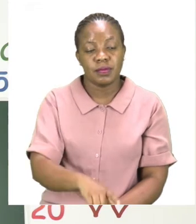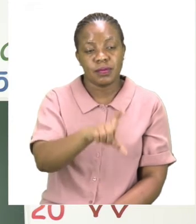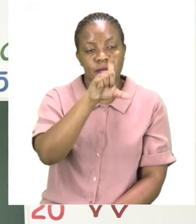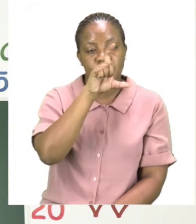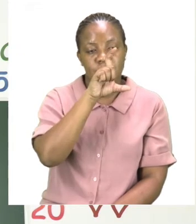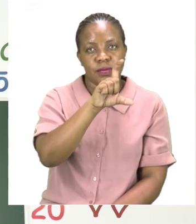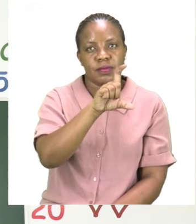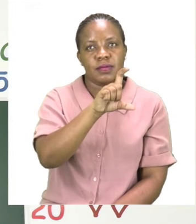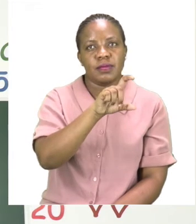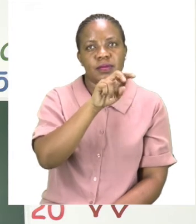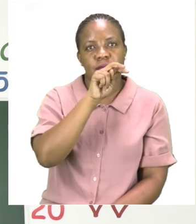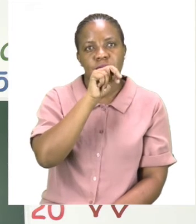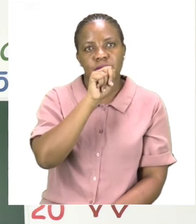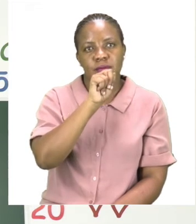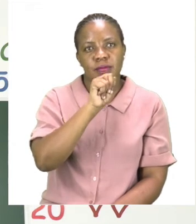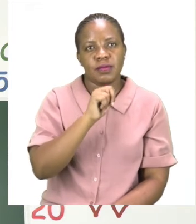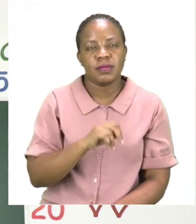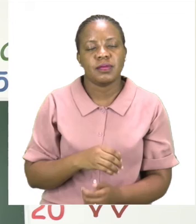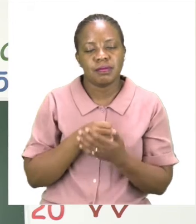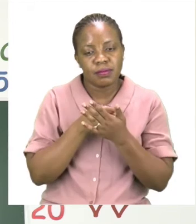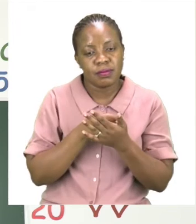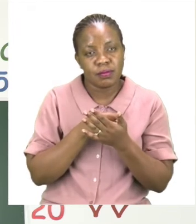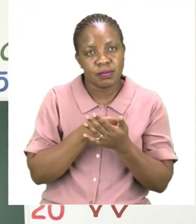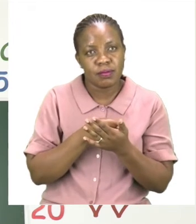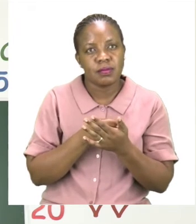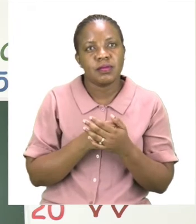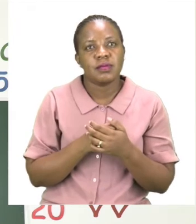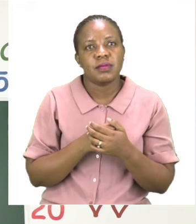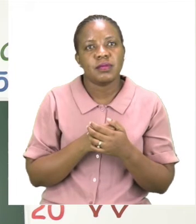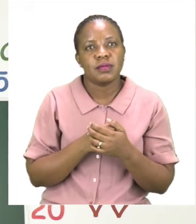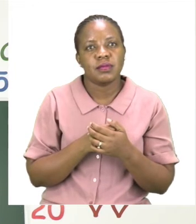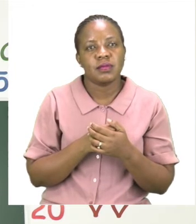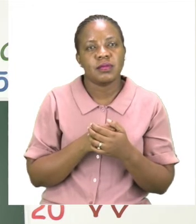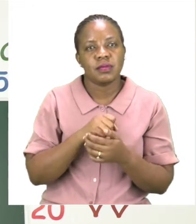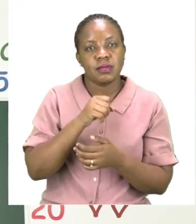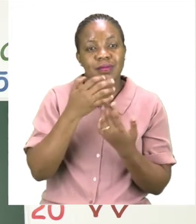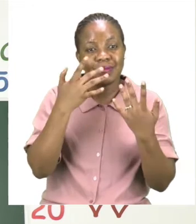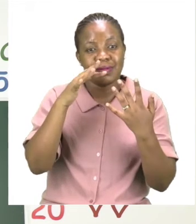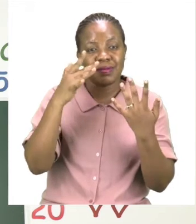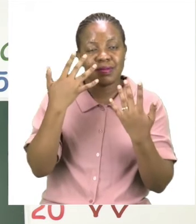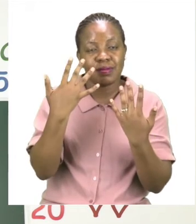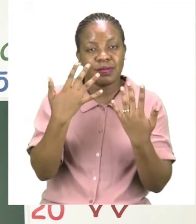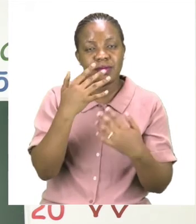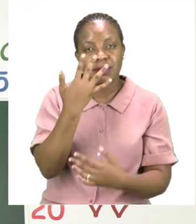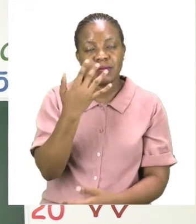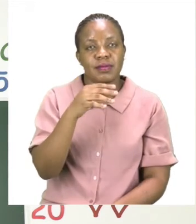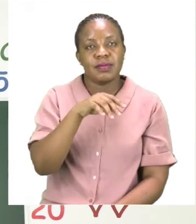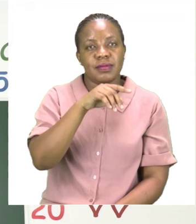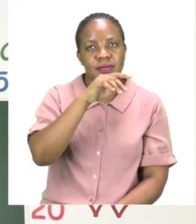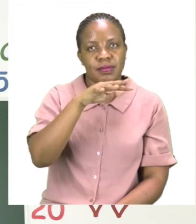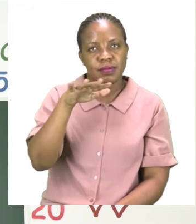letter N. So I want you to try it. You with your finger, me with my finger here on the chalkboard. Are you